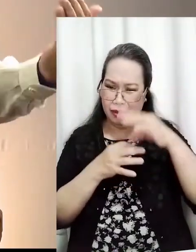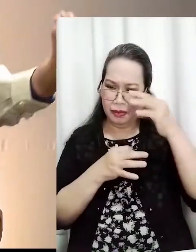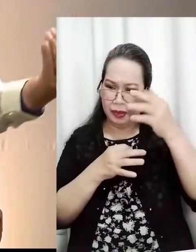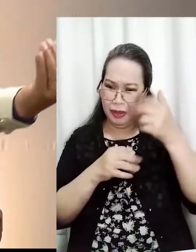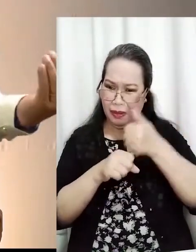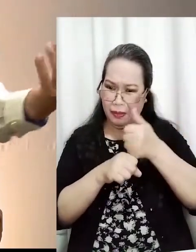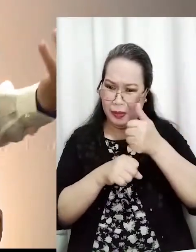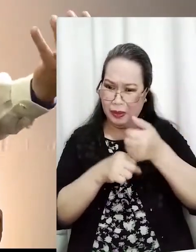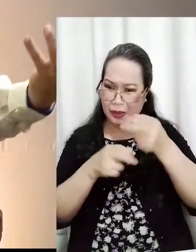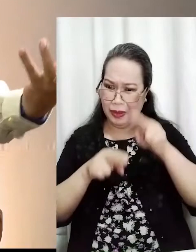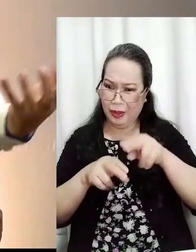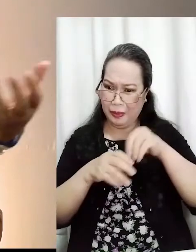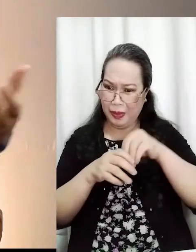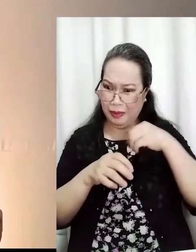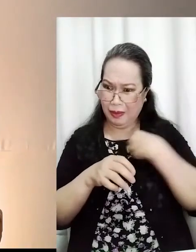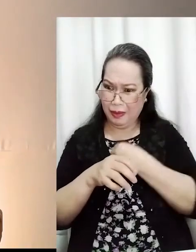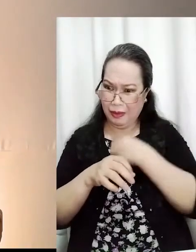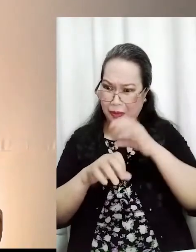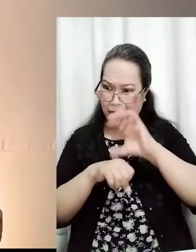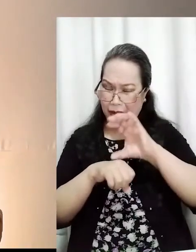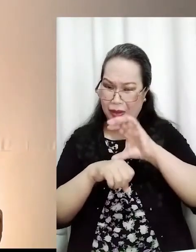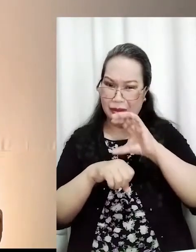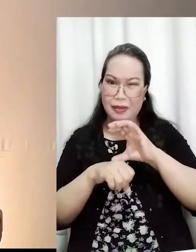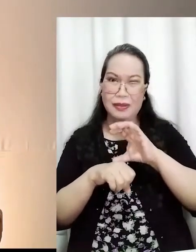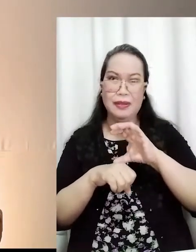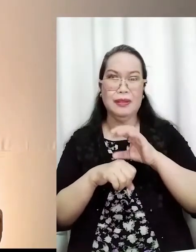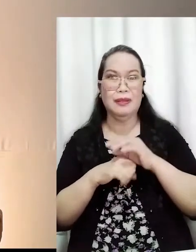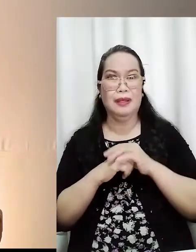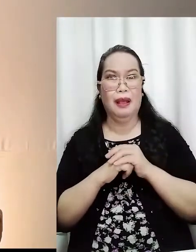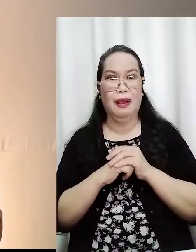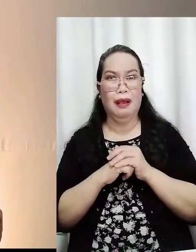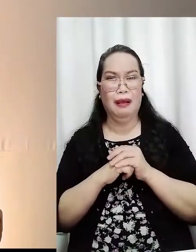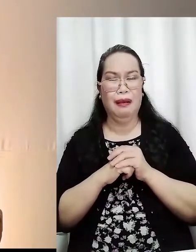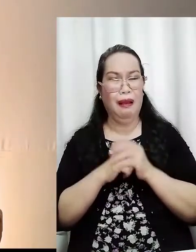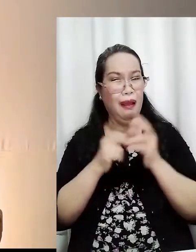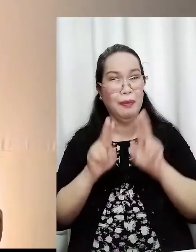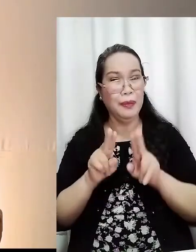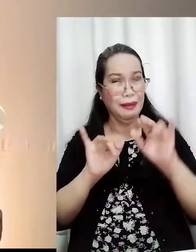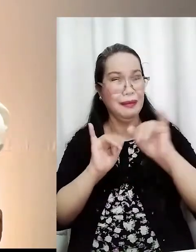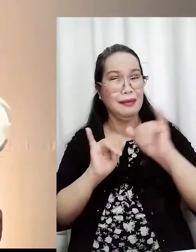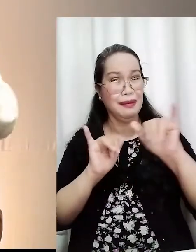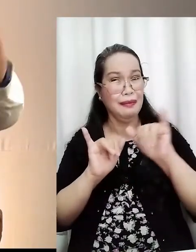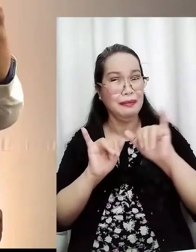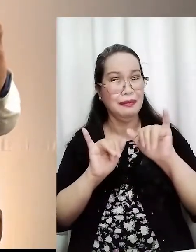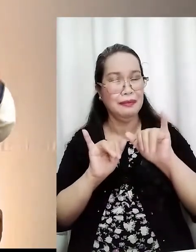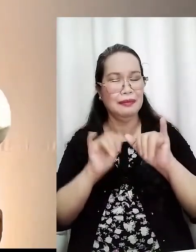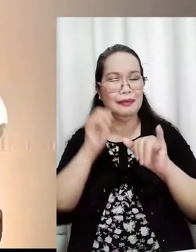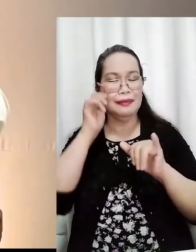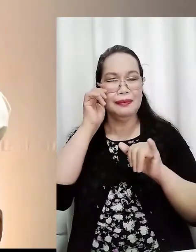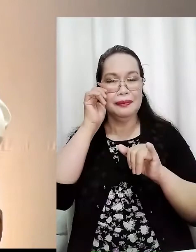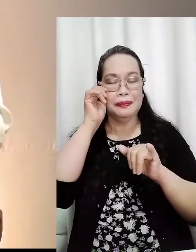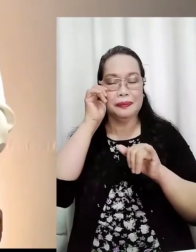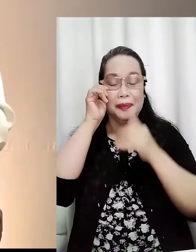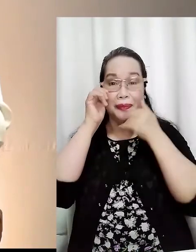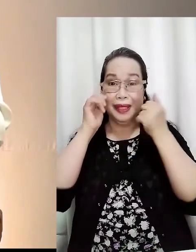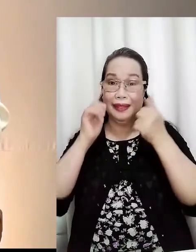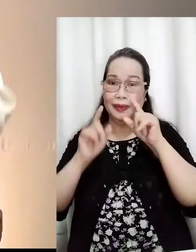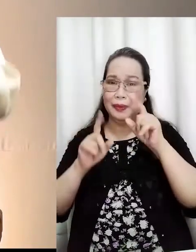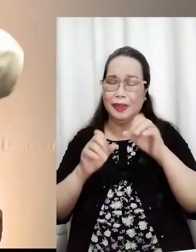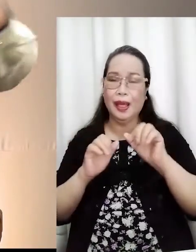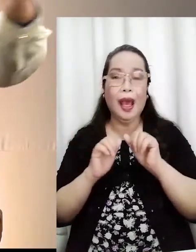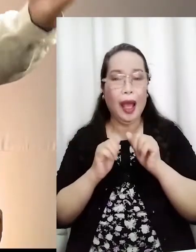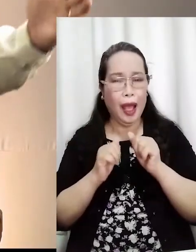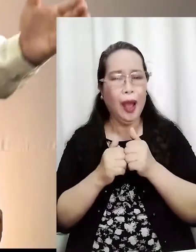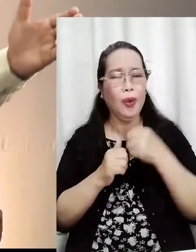Christian community dito sa aking church? And the better question is this, how do we ensure